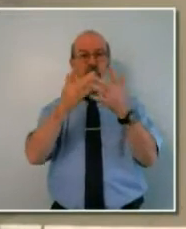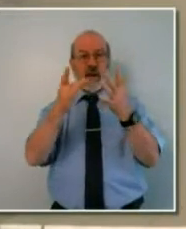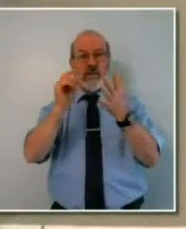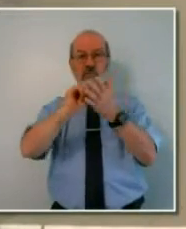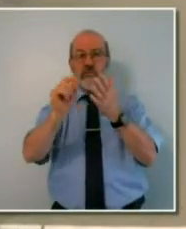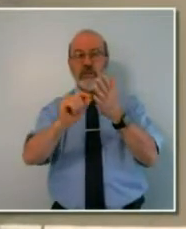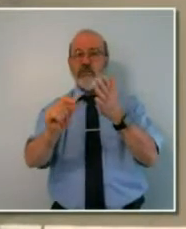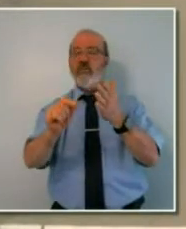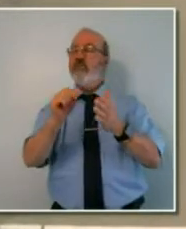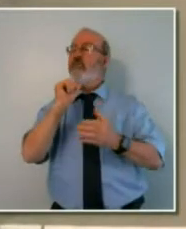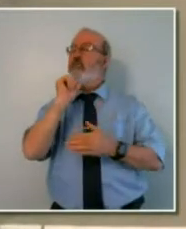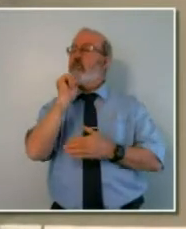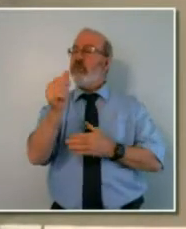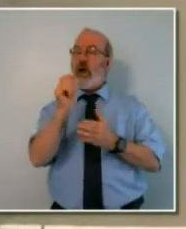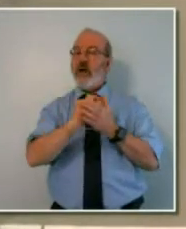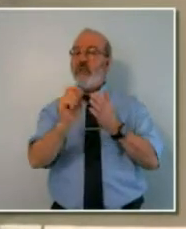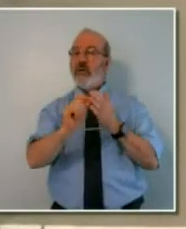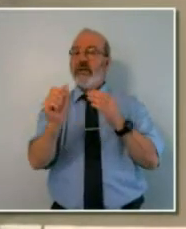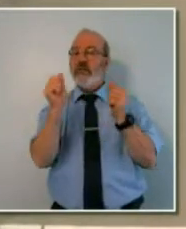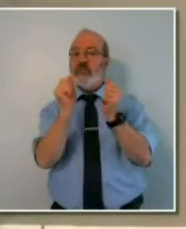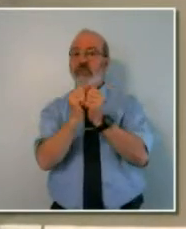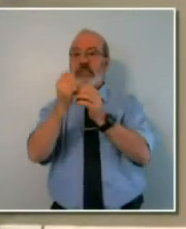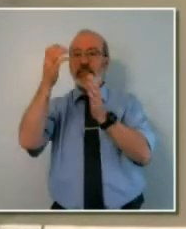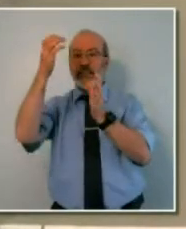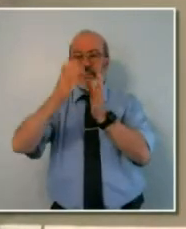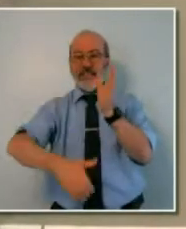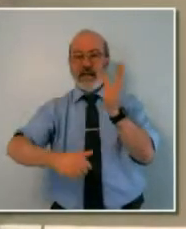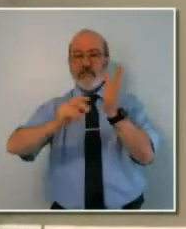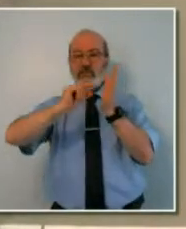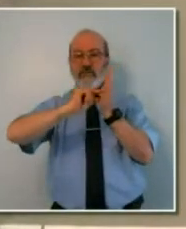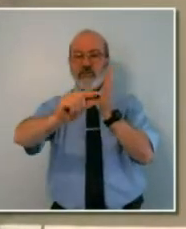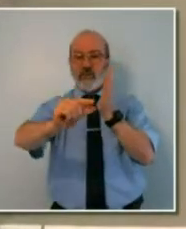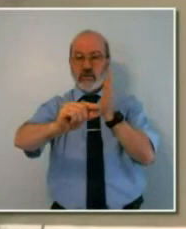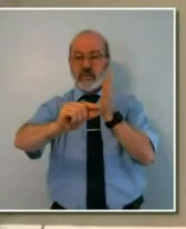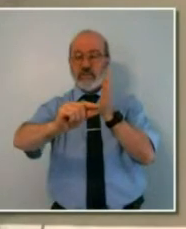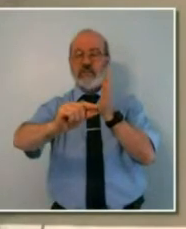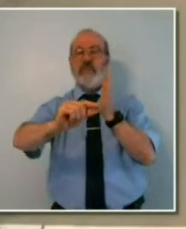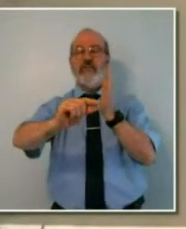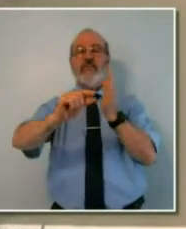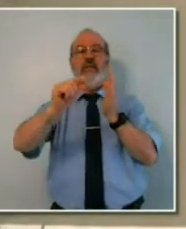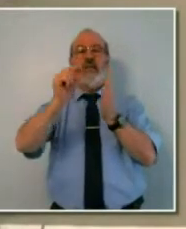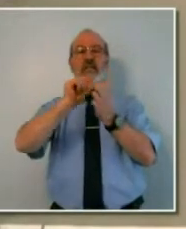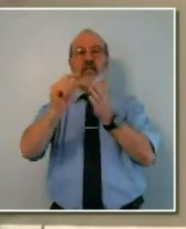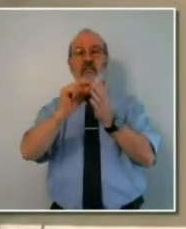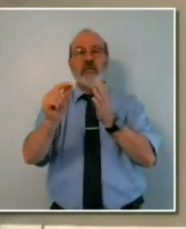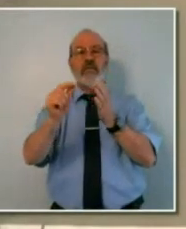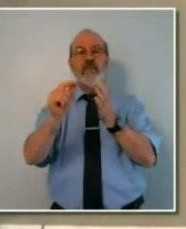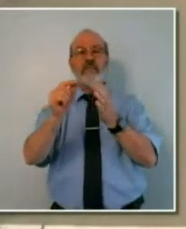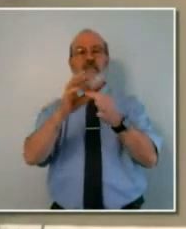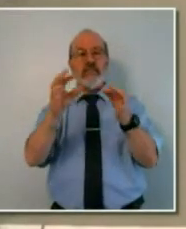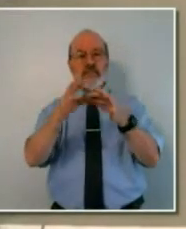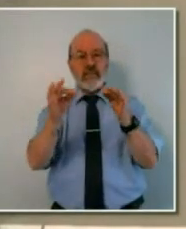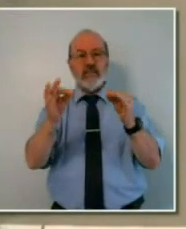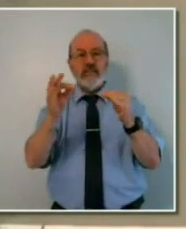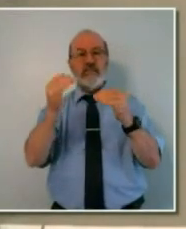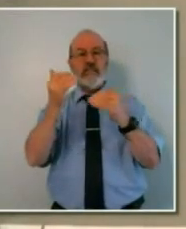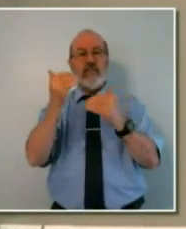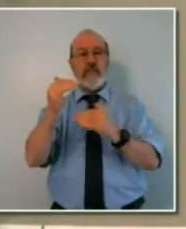written with chapter and verse divisions necessarily. They were written in sentences and paragraphs and so